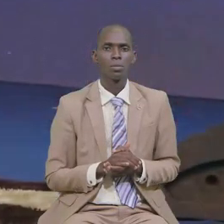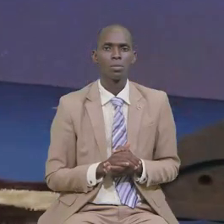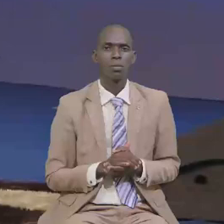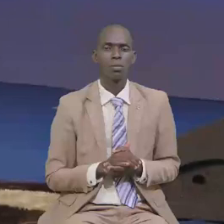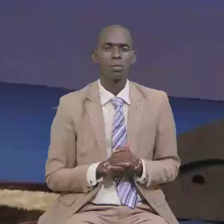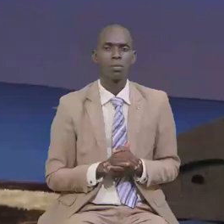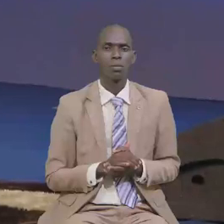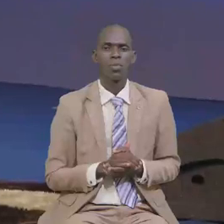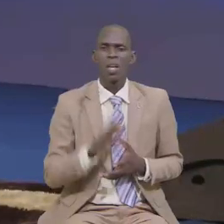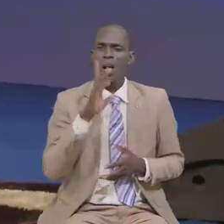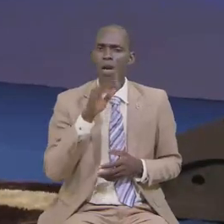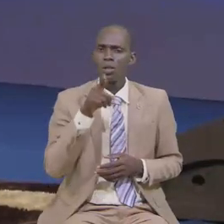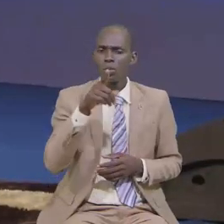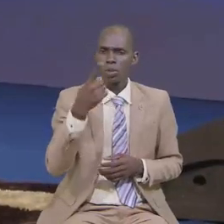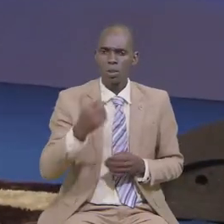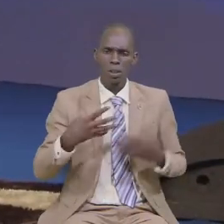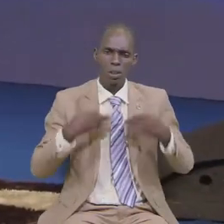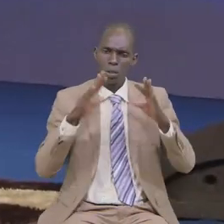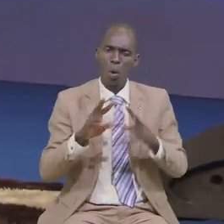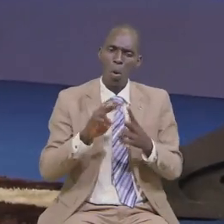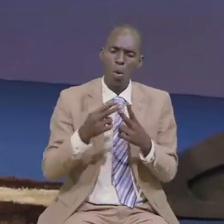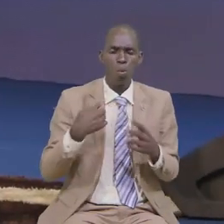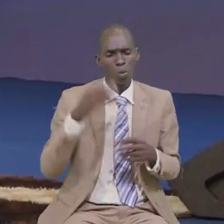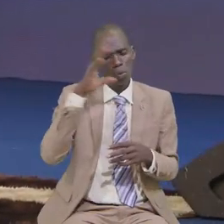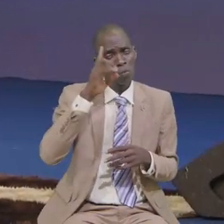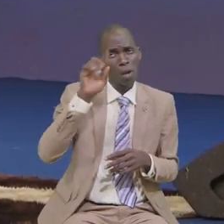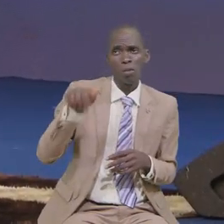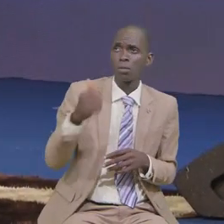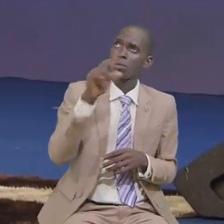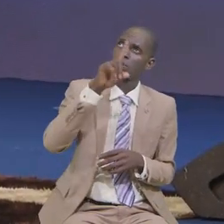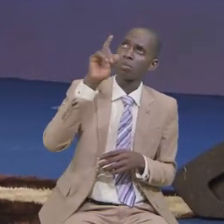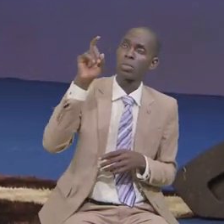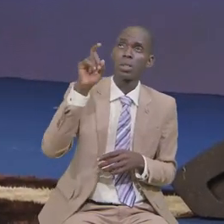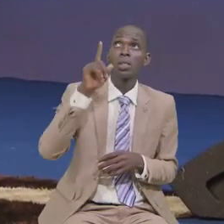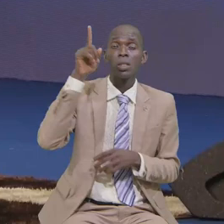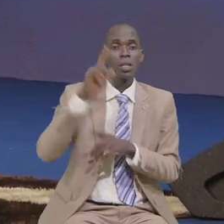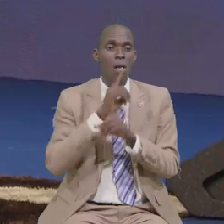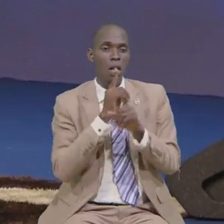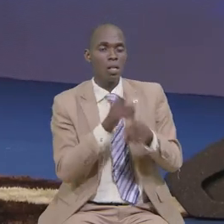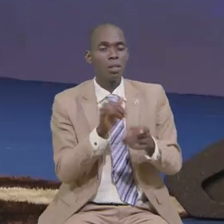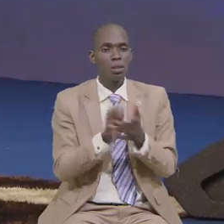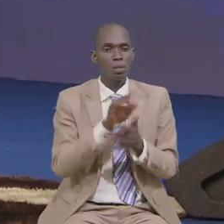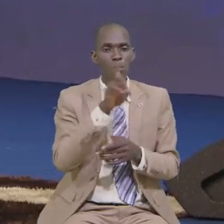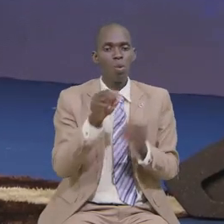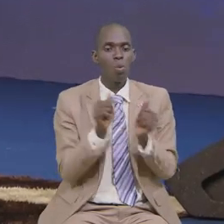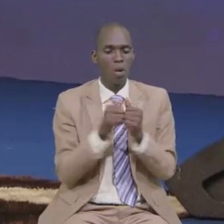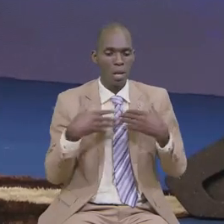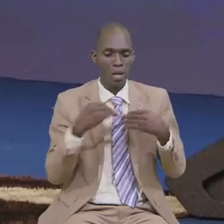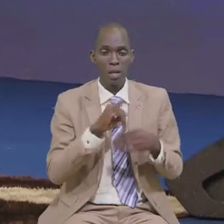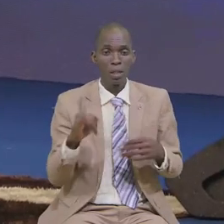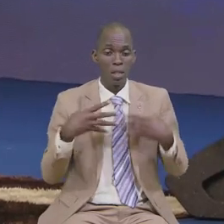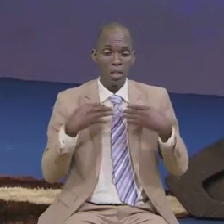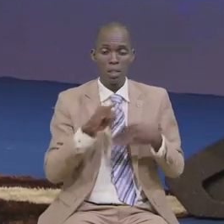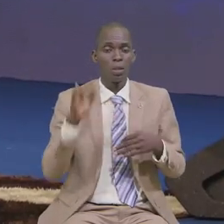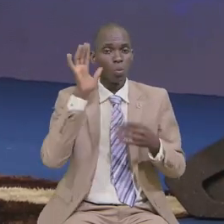Are you the healer, or do we look for another? He answers that question with healing. Healing will come